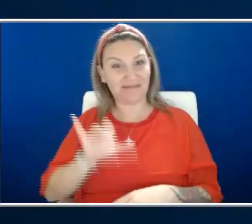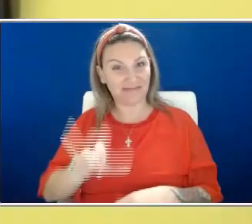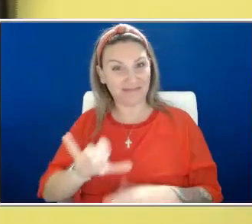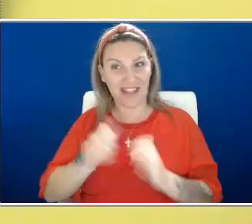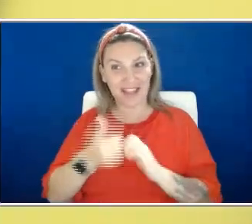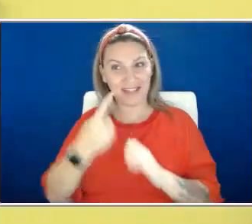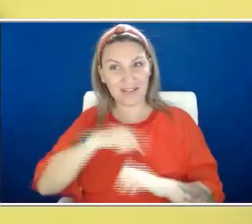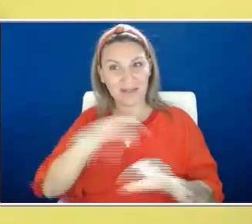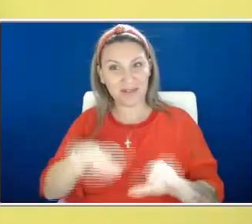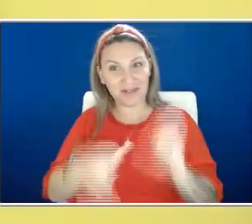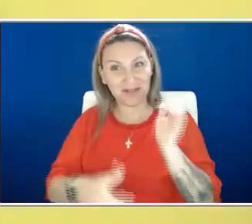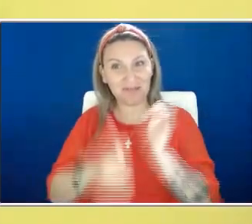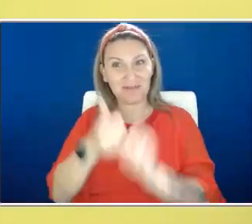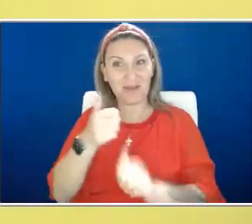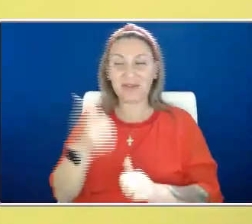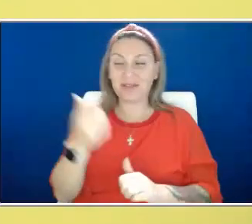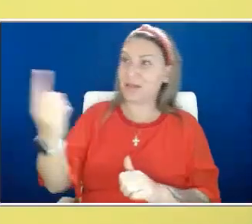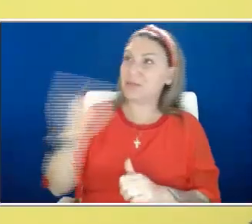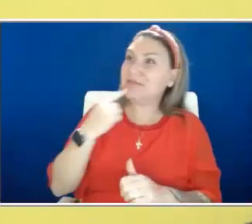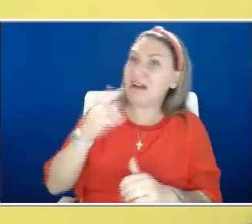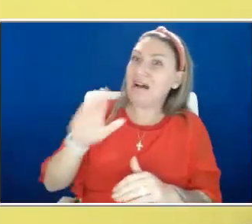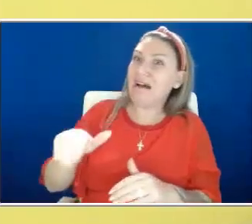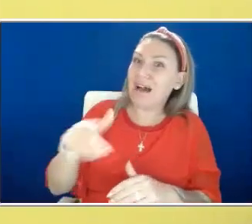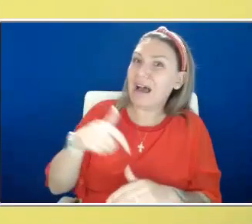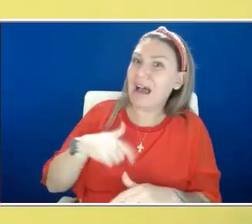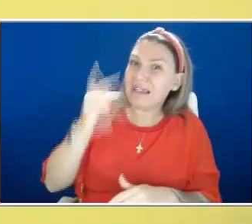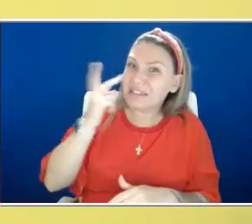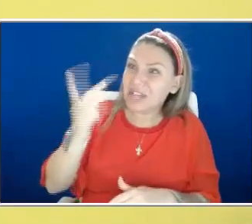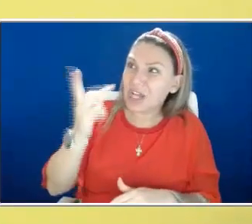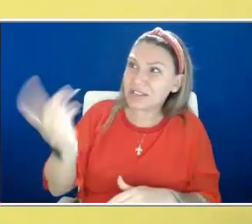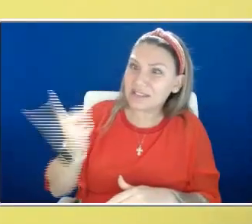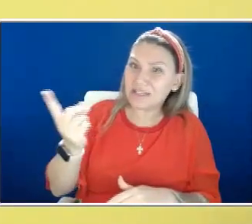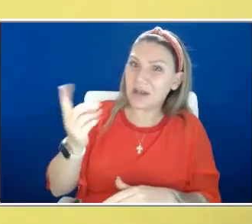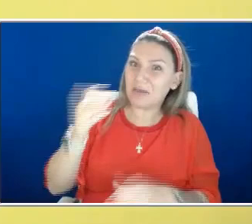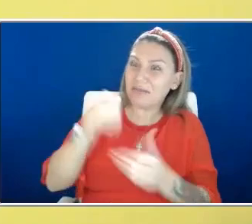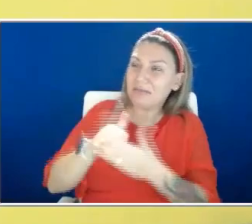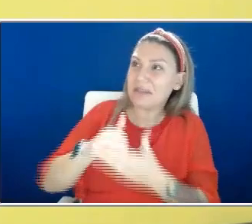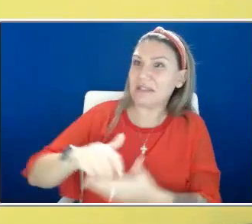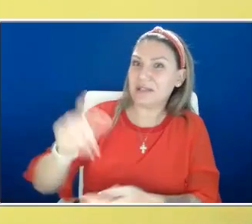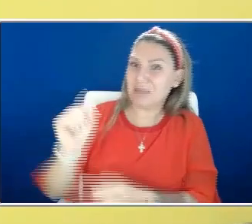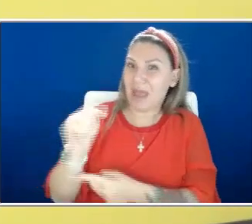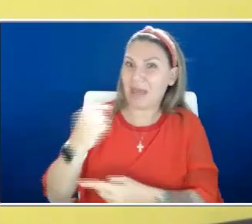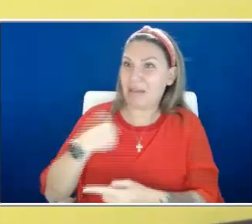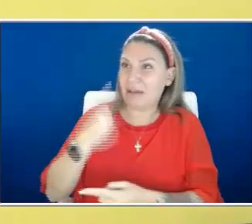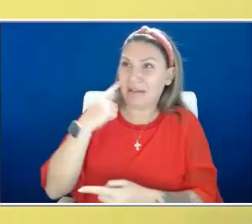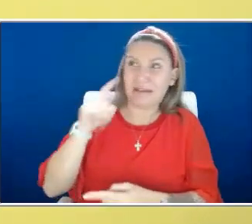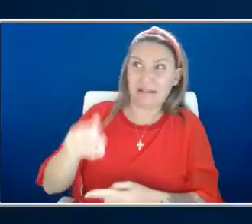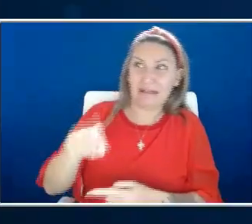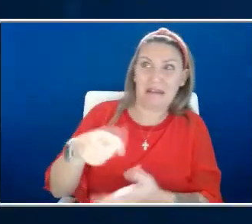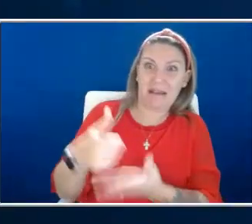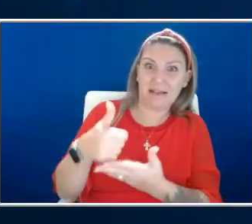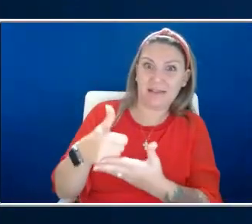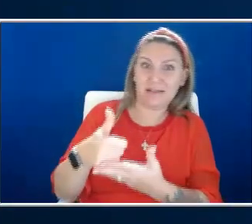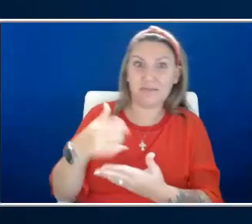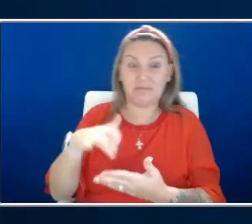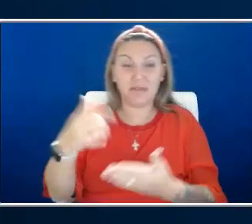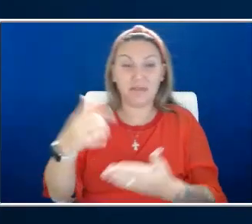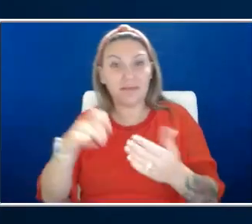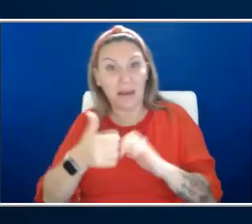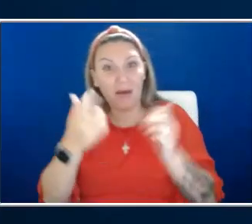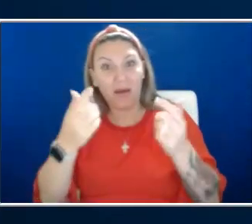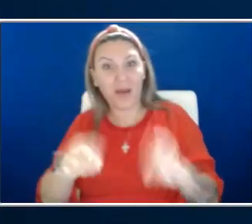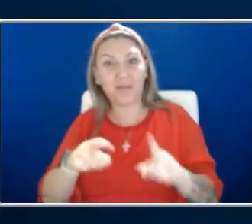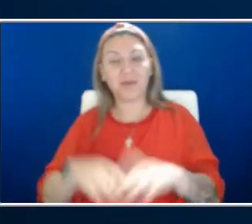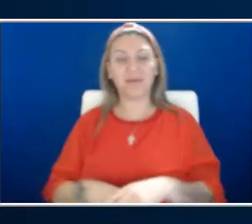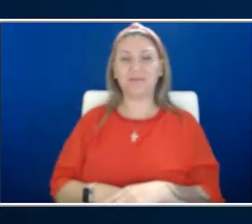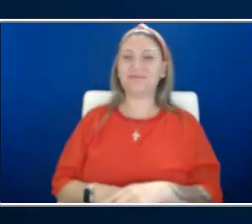Somebody saying, I saw somebody in the bathroom that I think needs help. I mean, that's how it happens. All right, Dr. Allen,